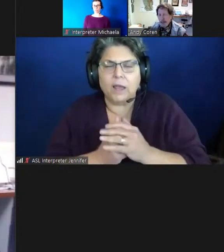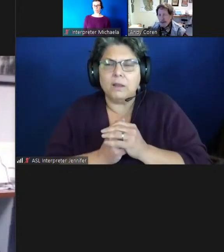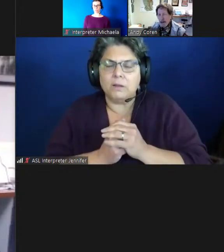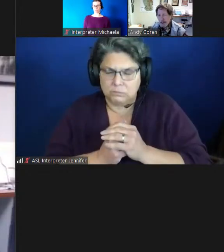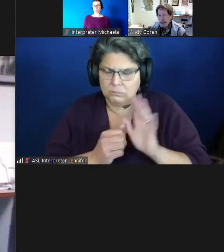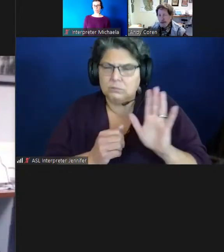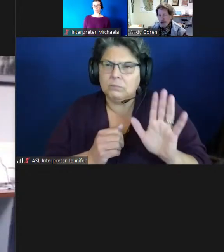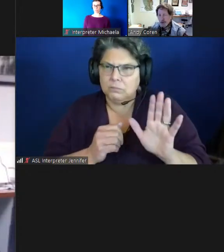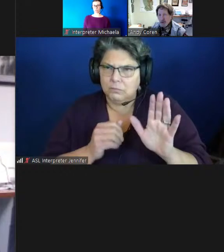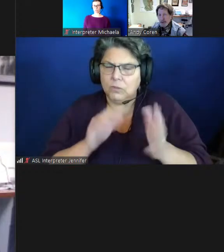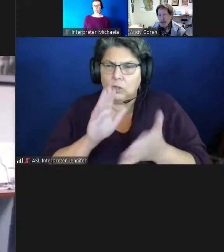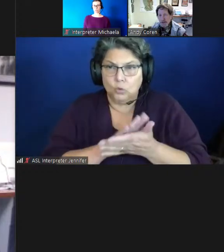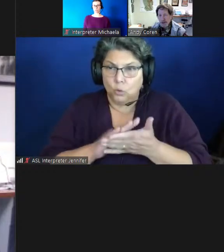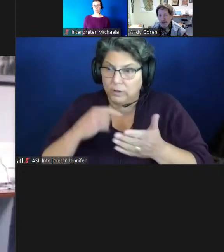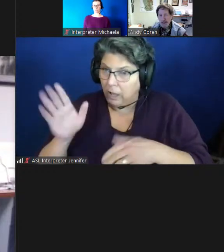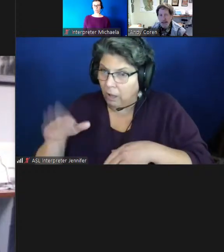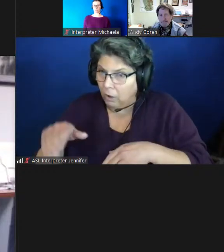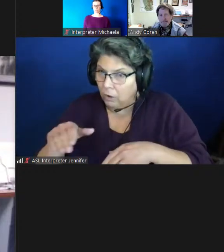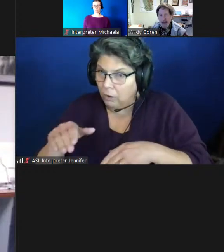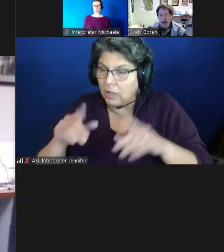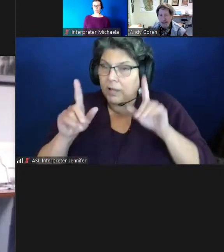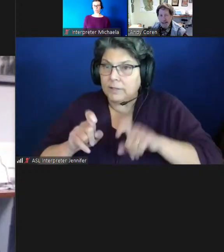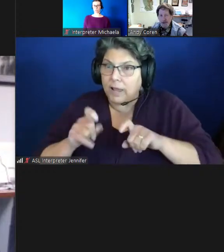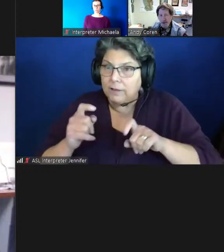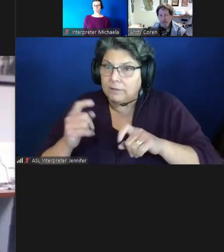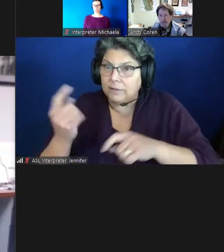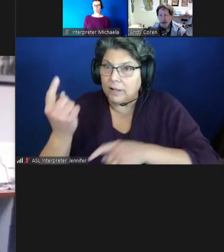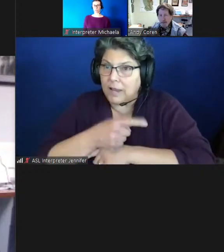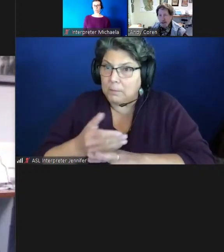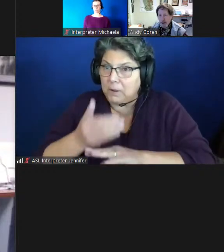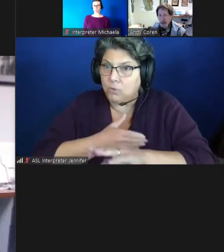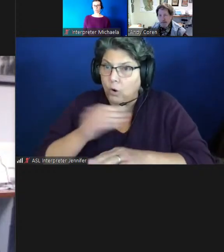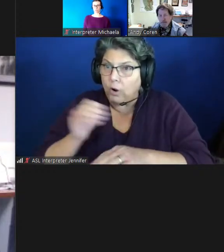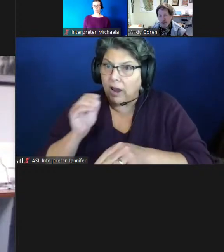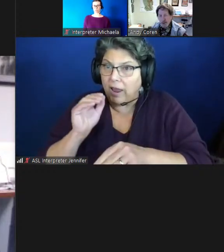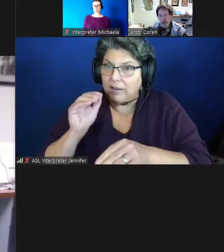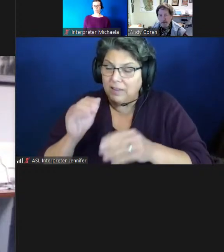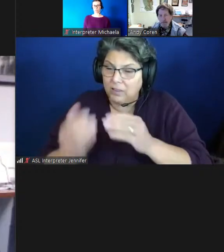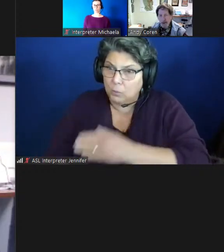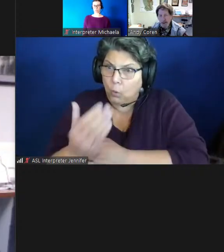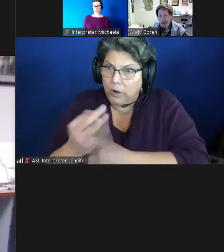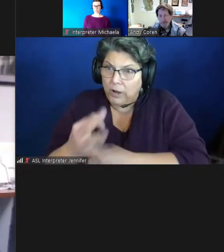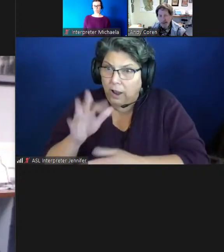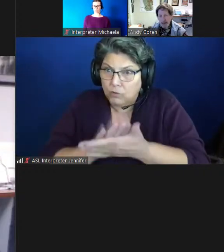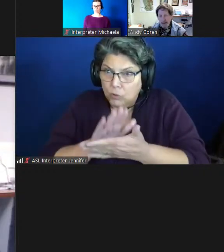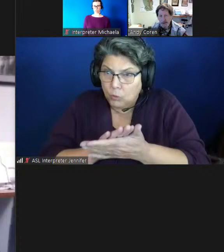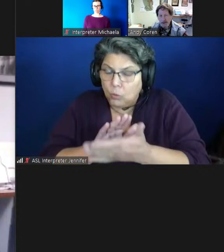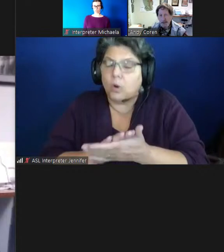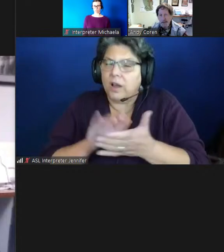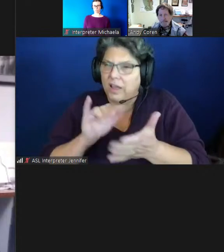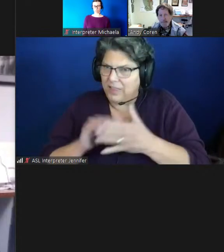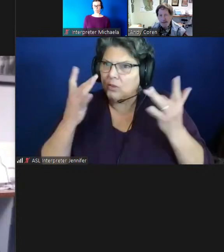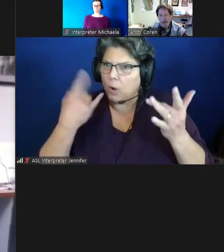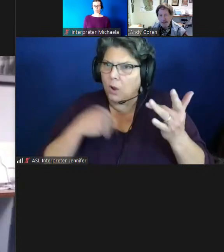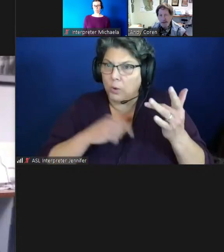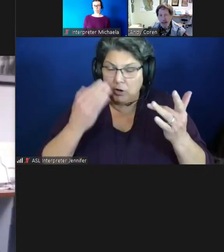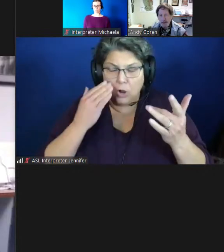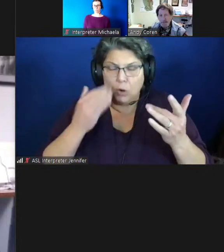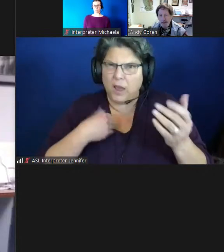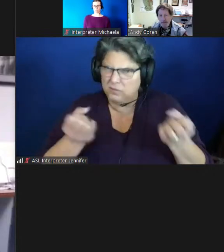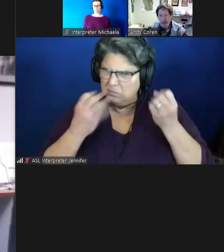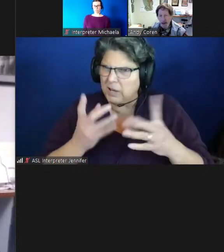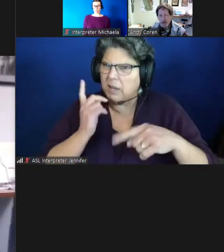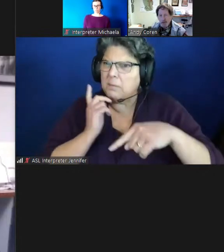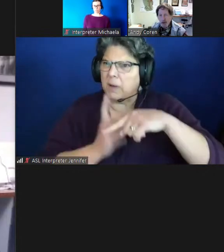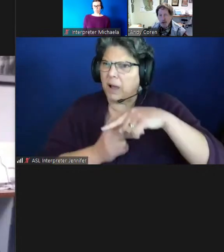and the day coming into school, and they've been doing that, and that's why we found a lot of new positive tests. Mendocino